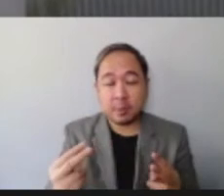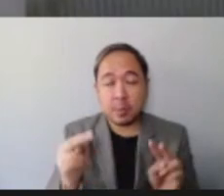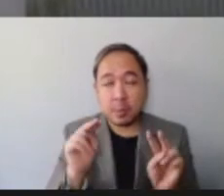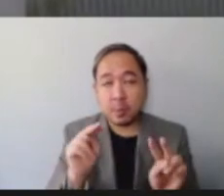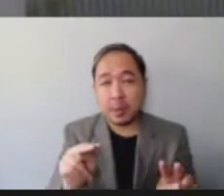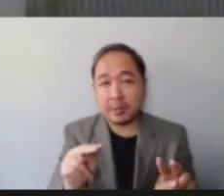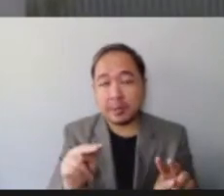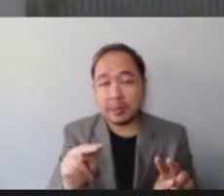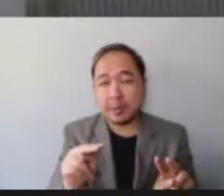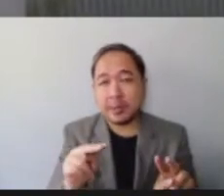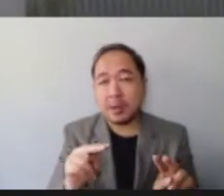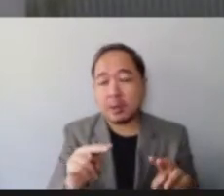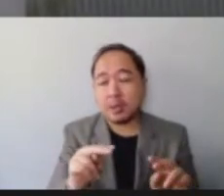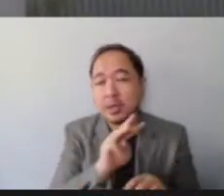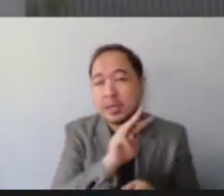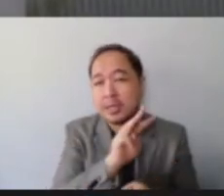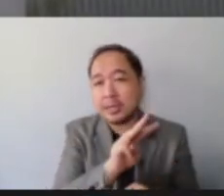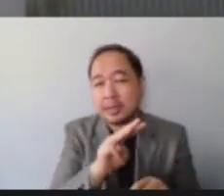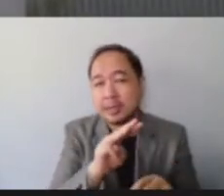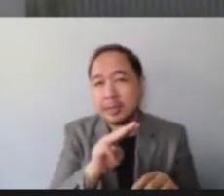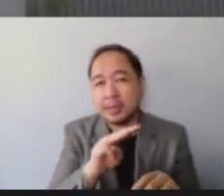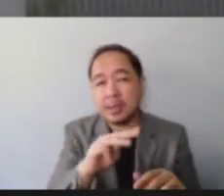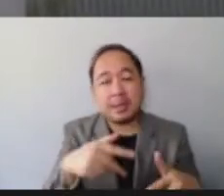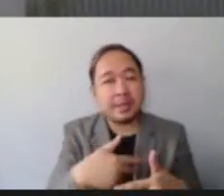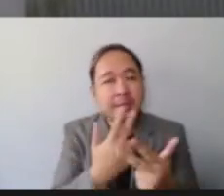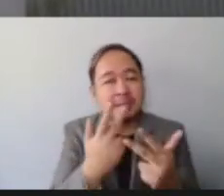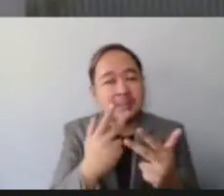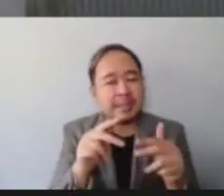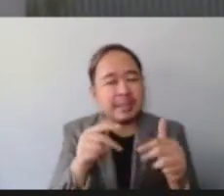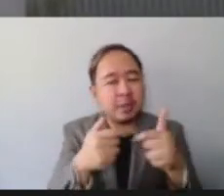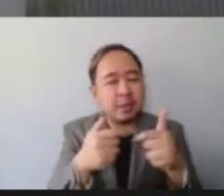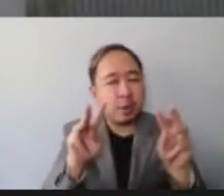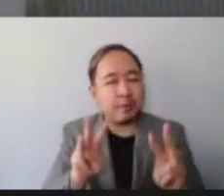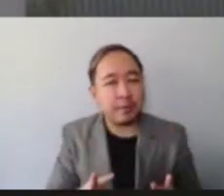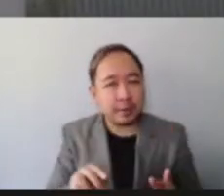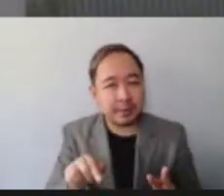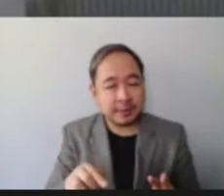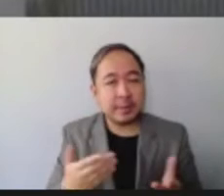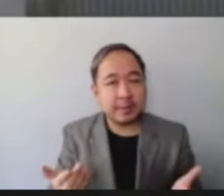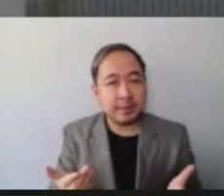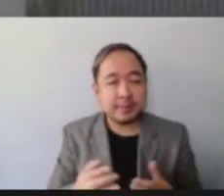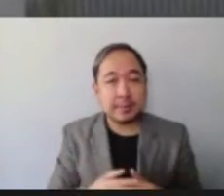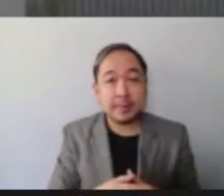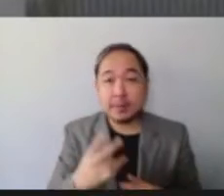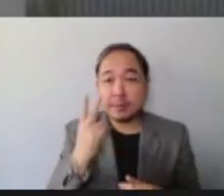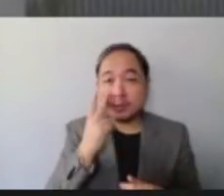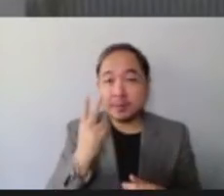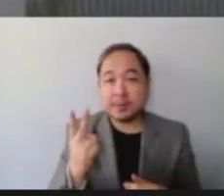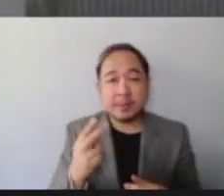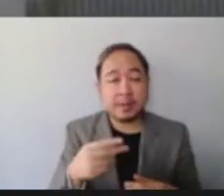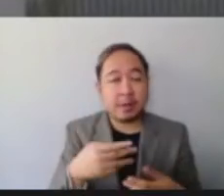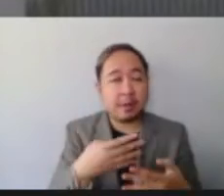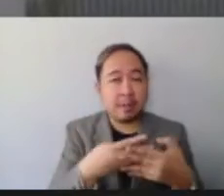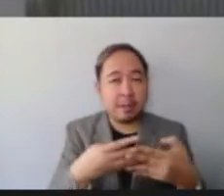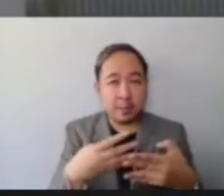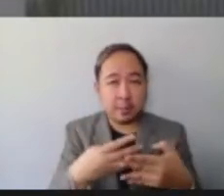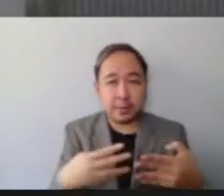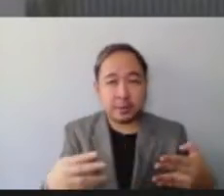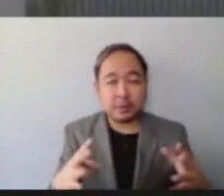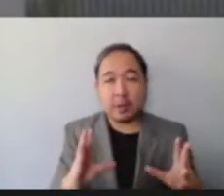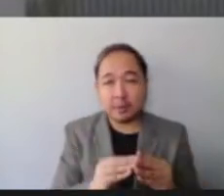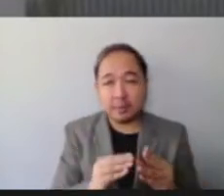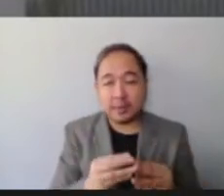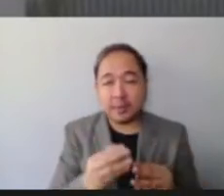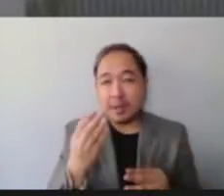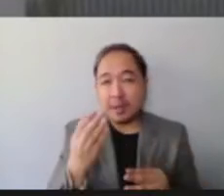e-conferencing platform June to select the preferred un language the interpretation icon without drop